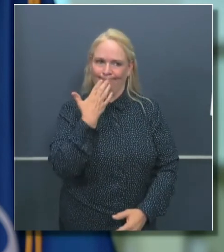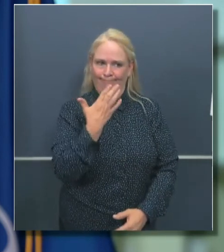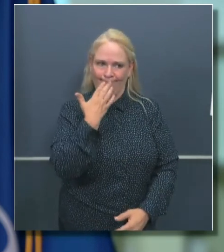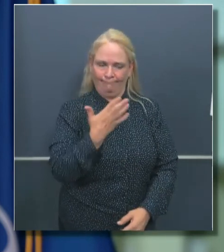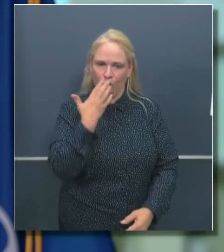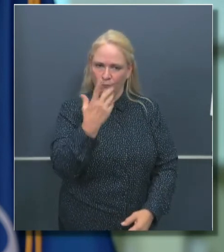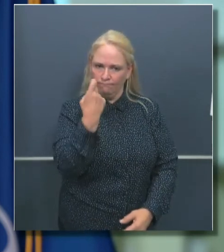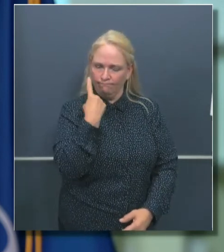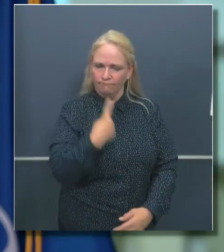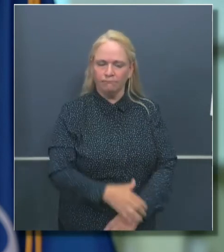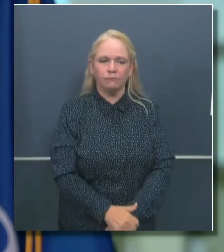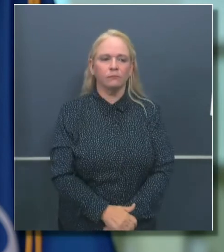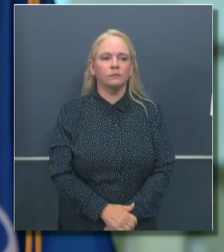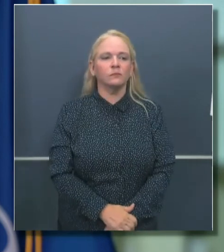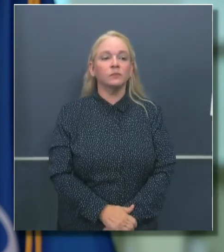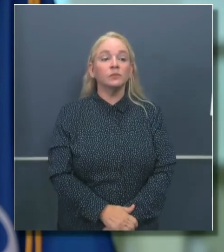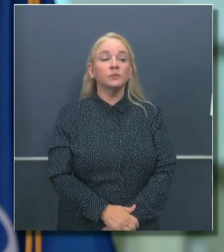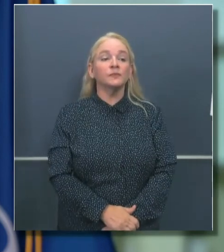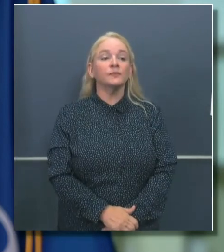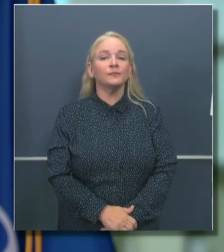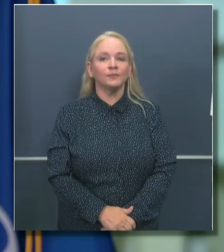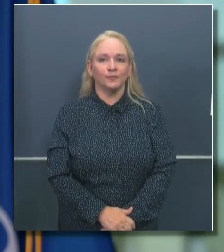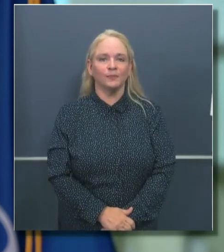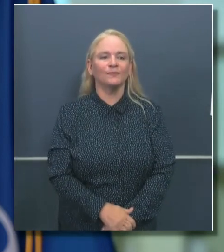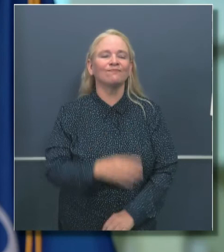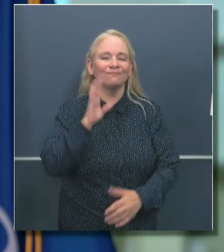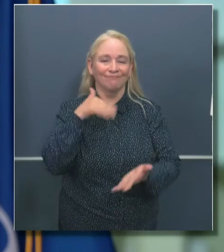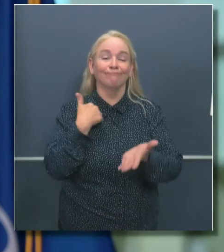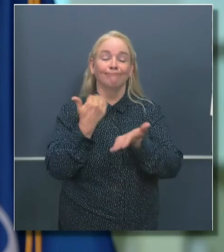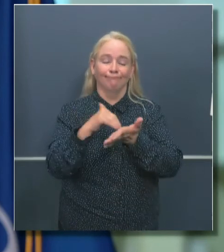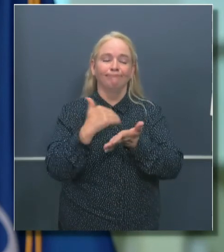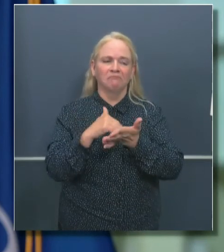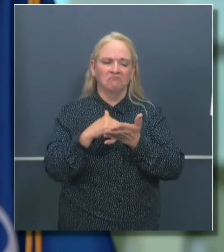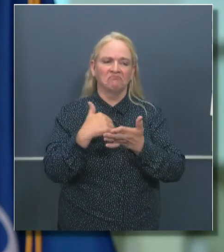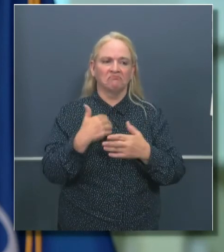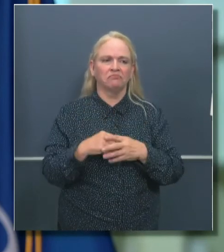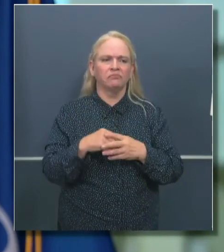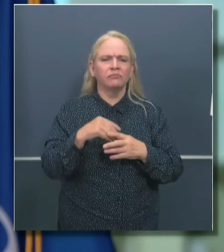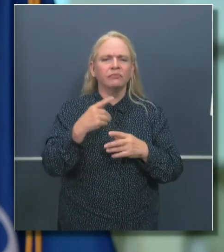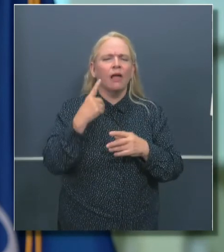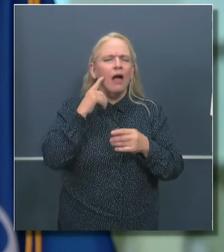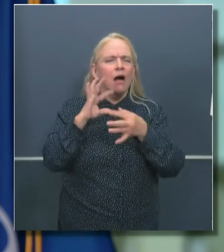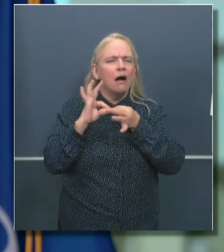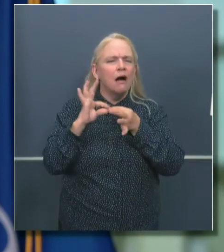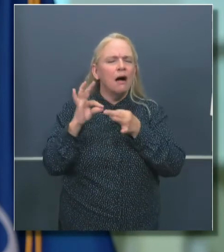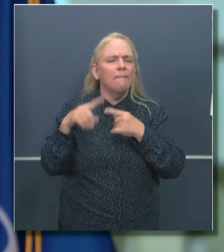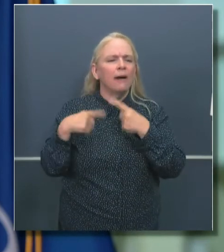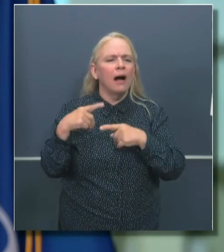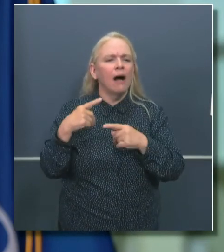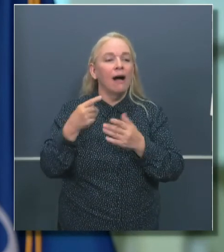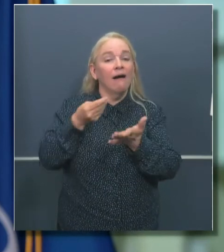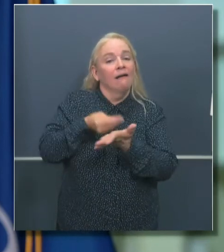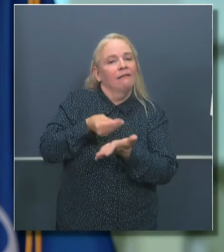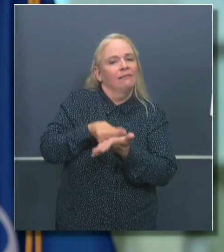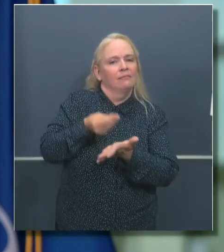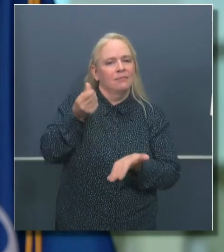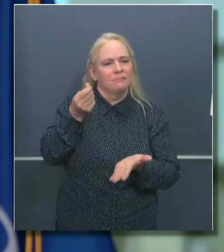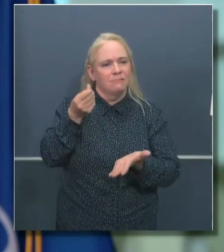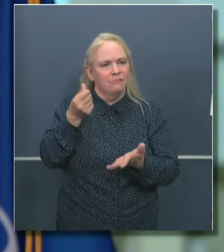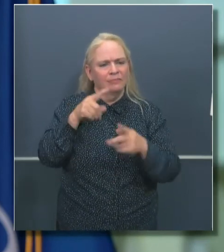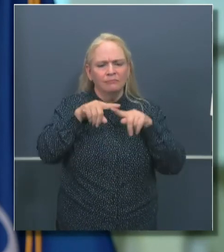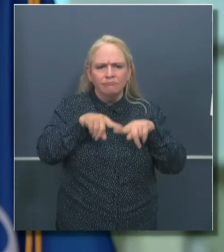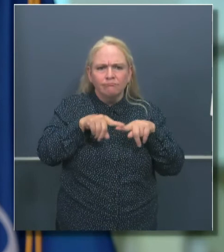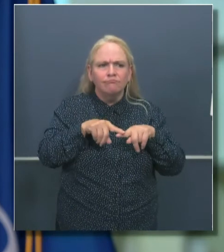the opportunity to repeat some of the things I said. We began by talking about a fiscal contingency that we put into place with the